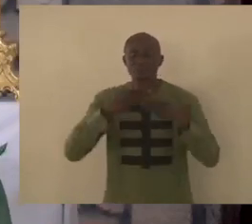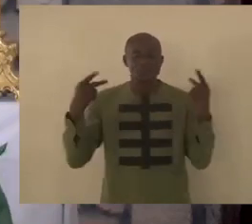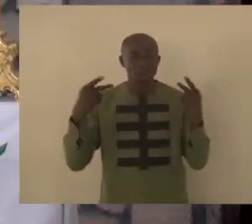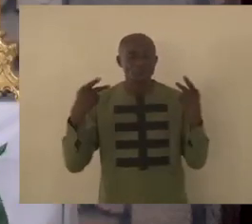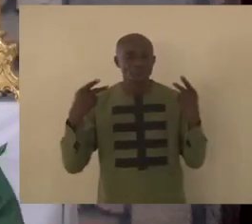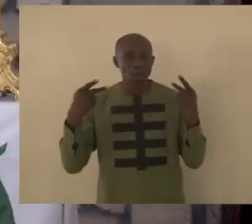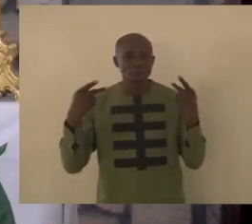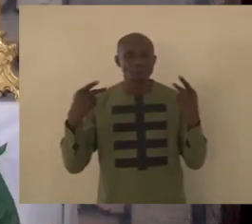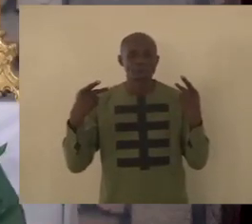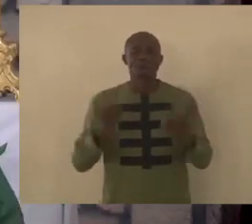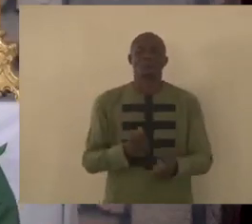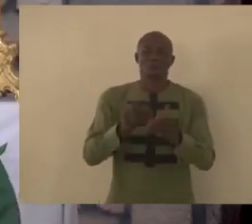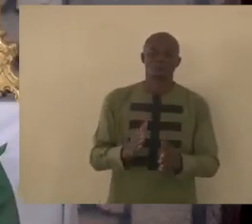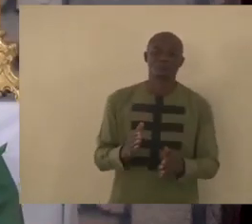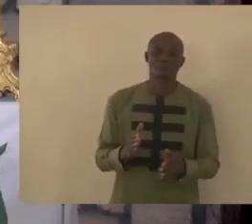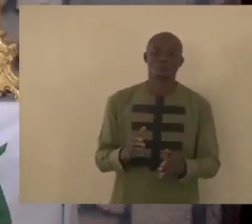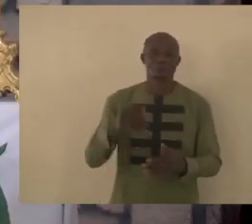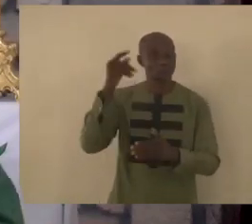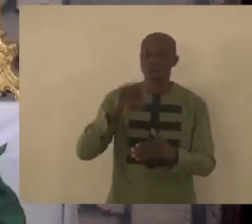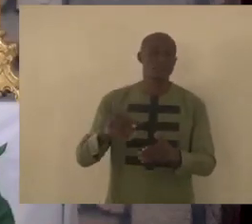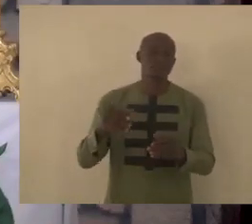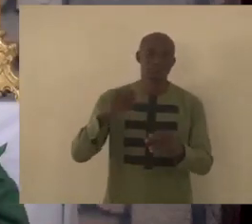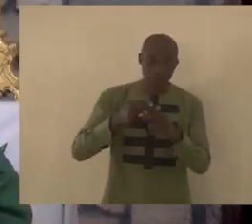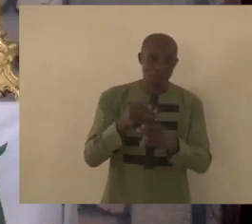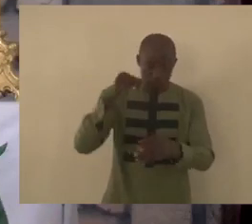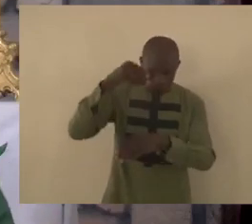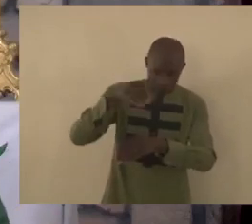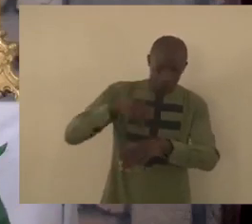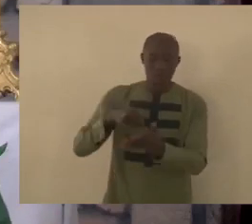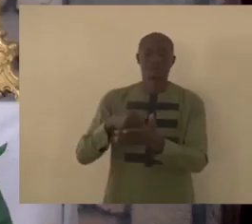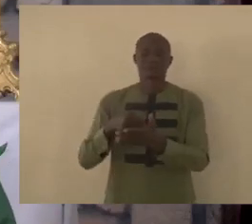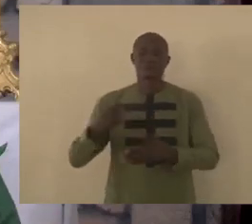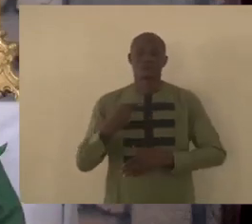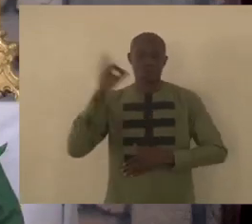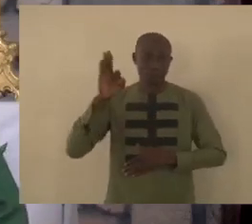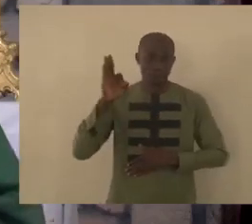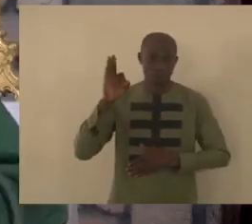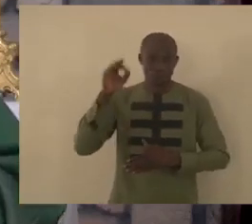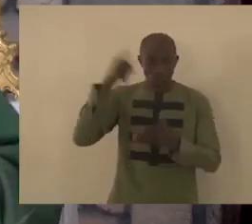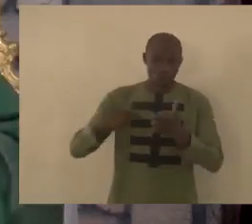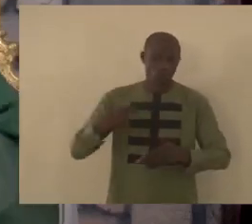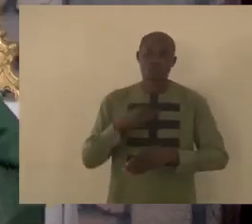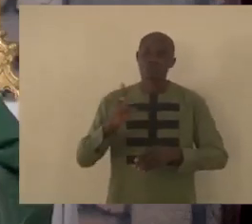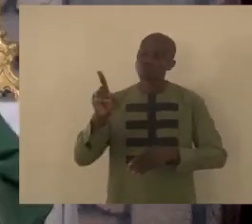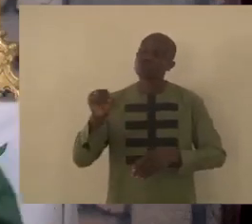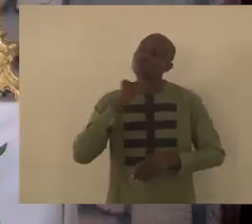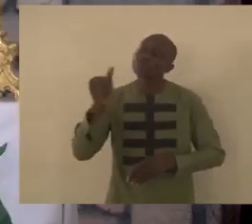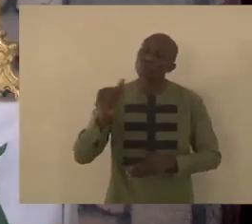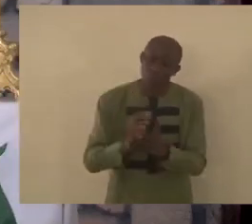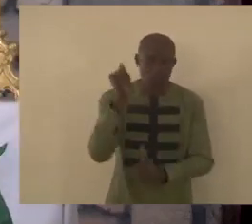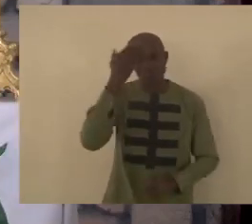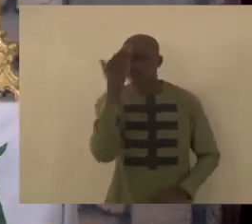pastors, priests, apostles, or whatever title we go with, we preach what we do not